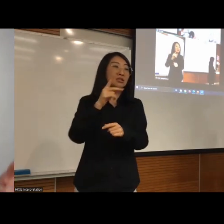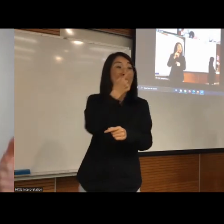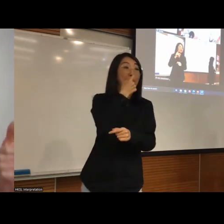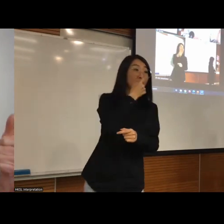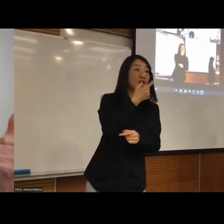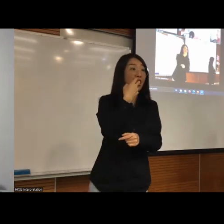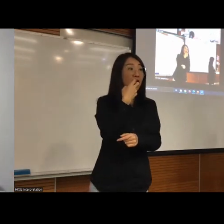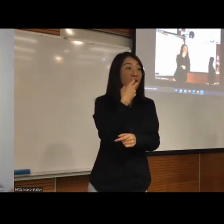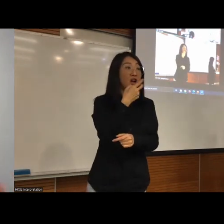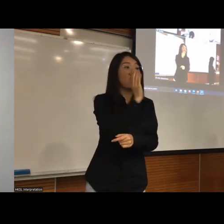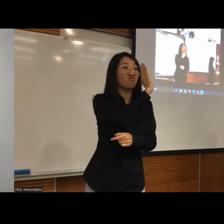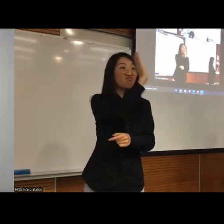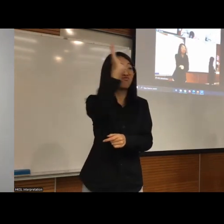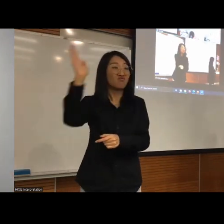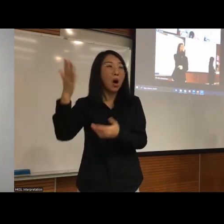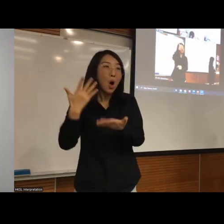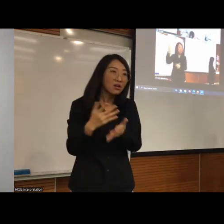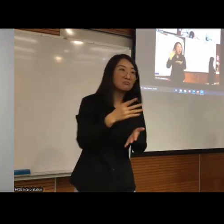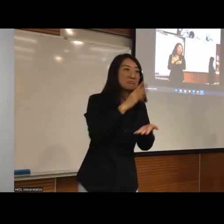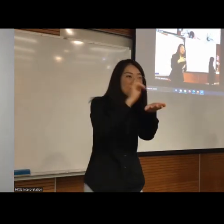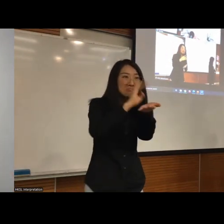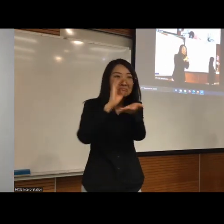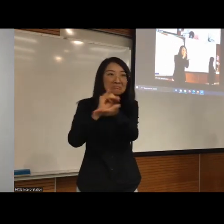English, flawed English,